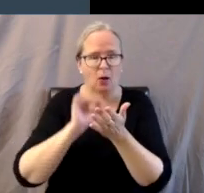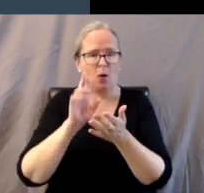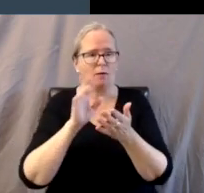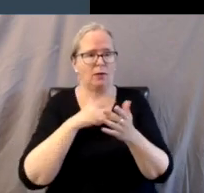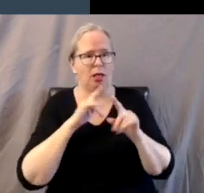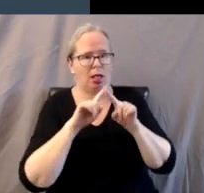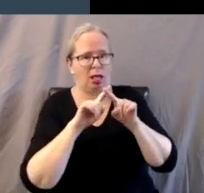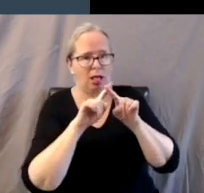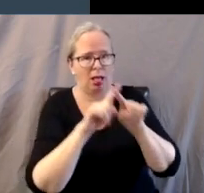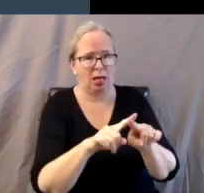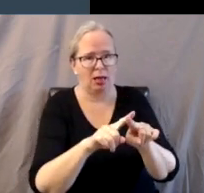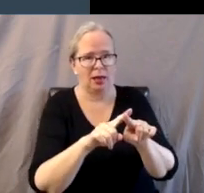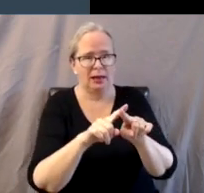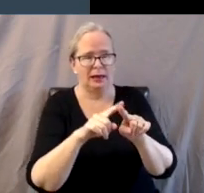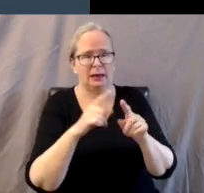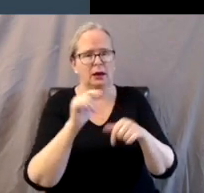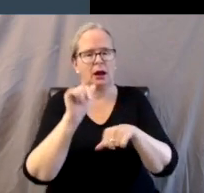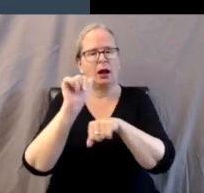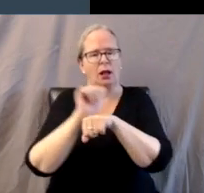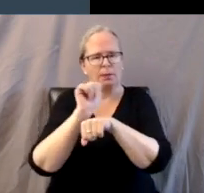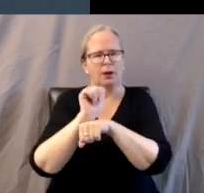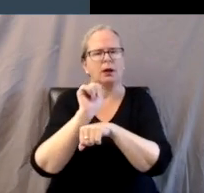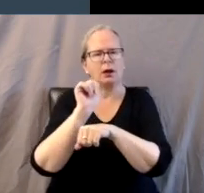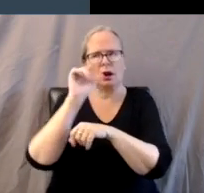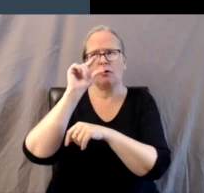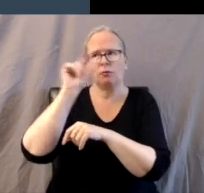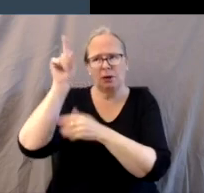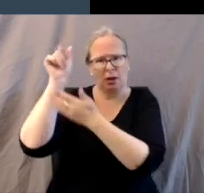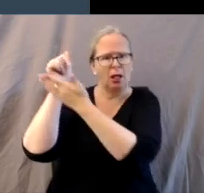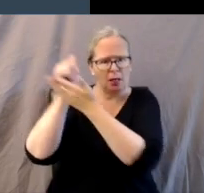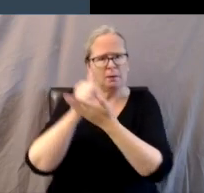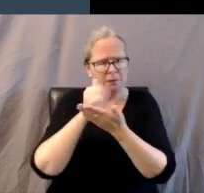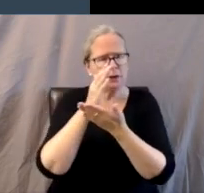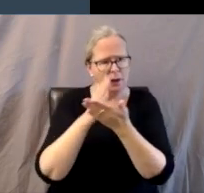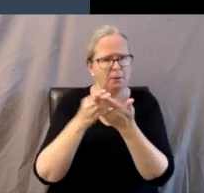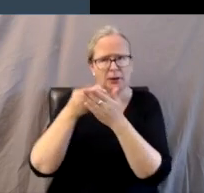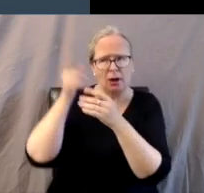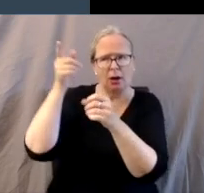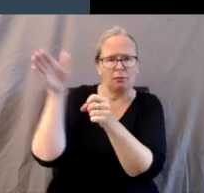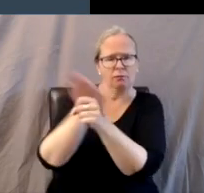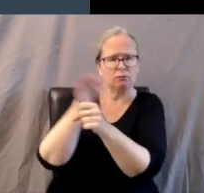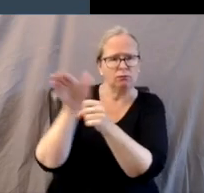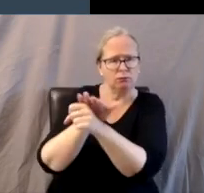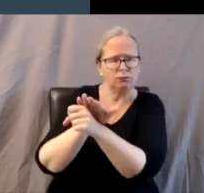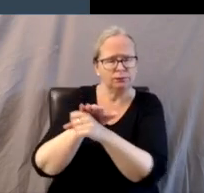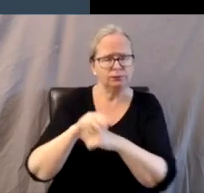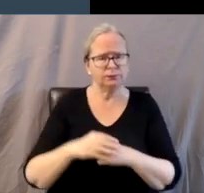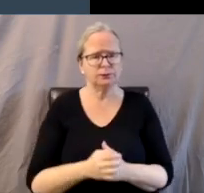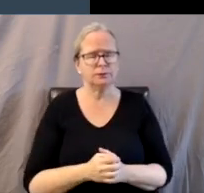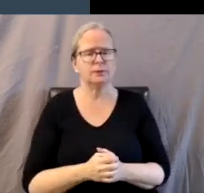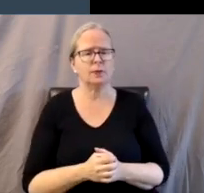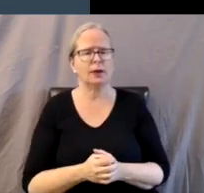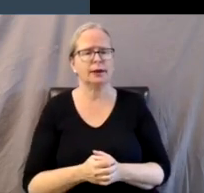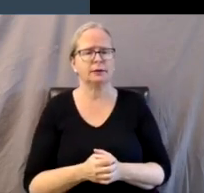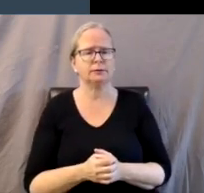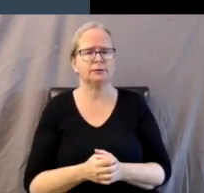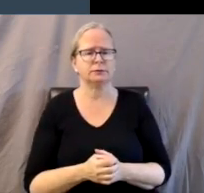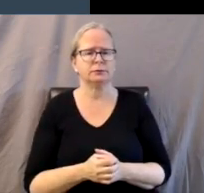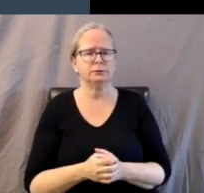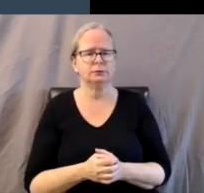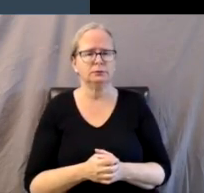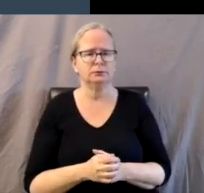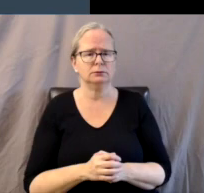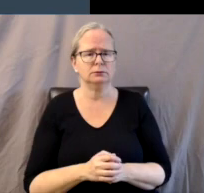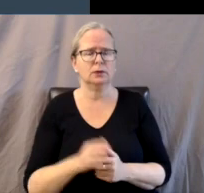Work as we know it really has fundamentally changed. And the rate in which technology is progressing, as I mentioned,